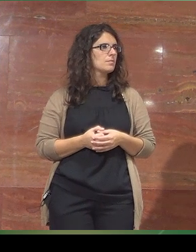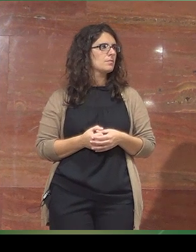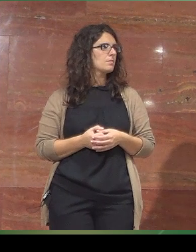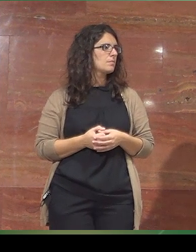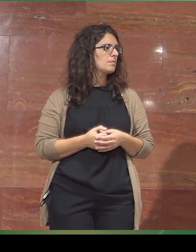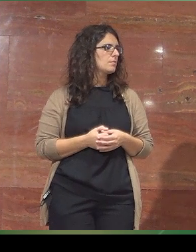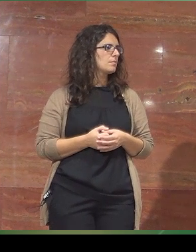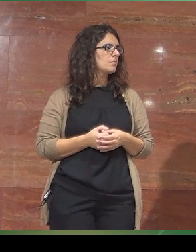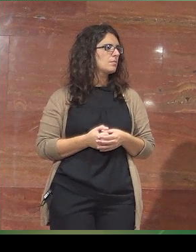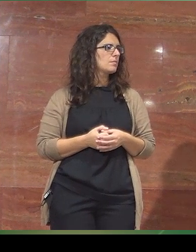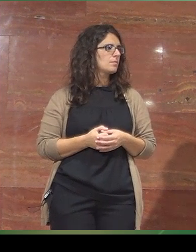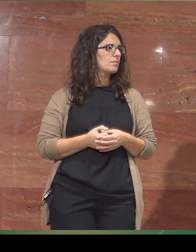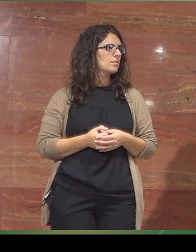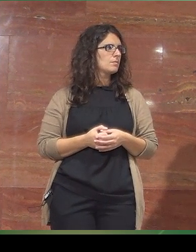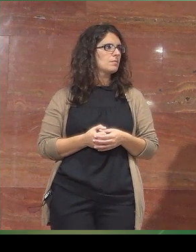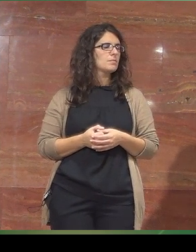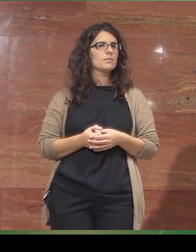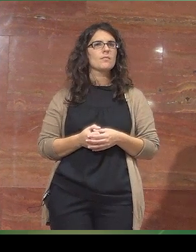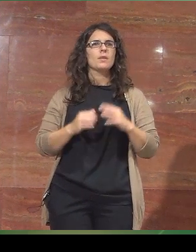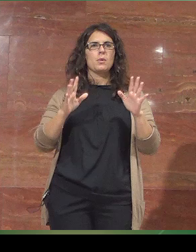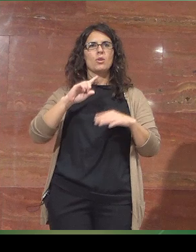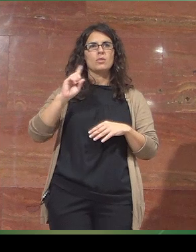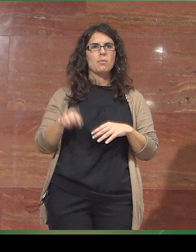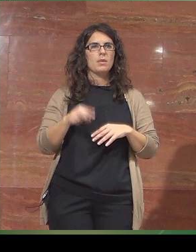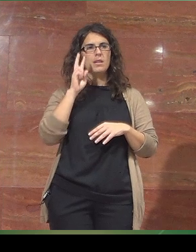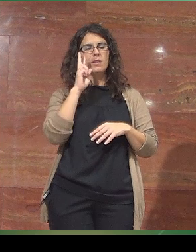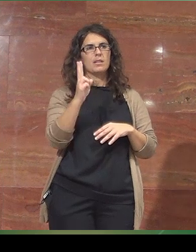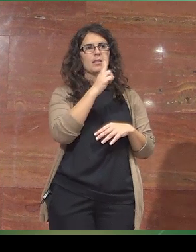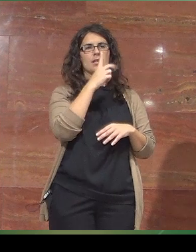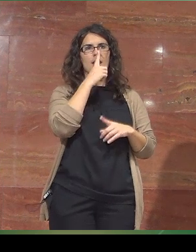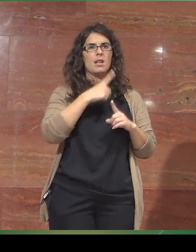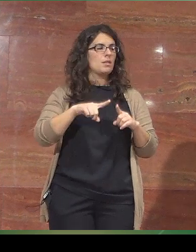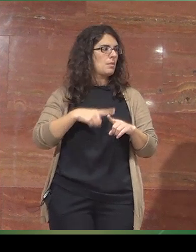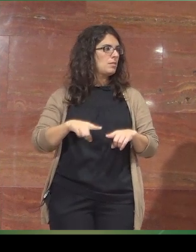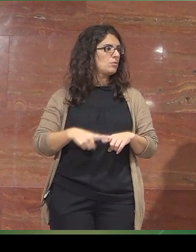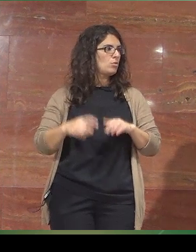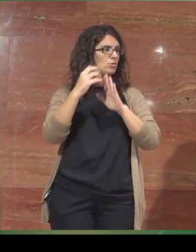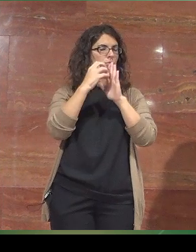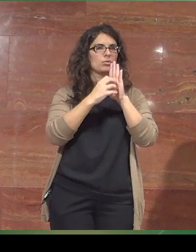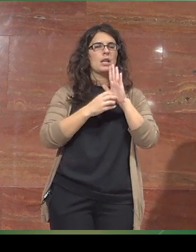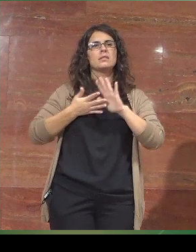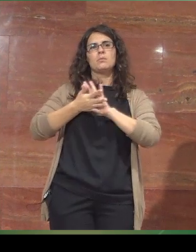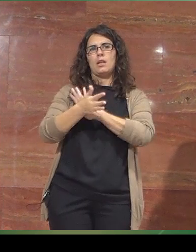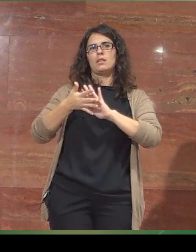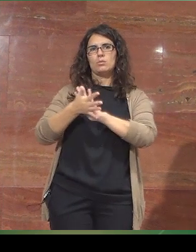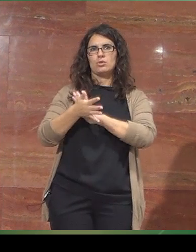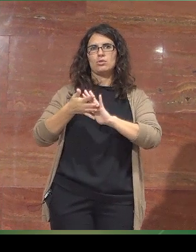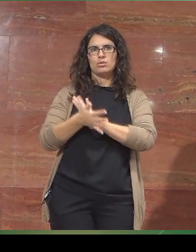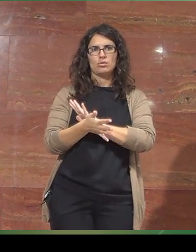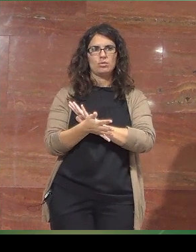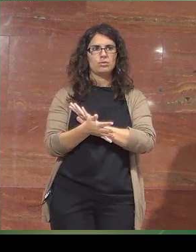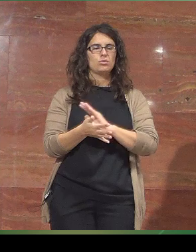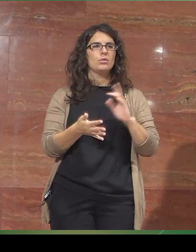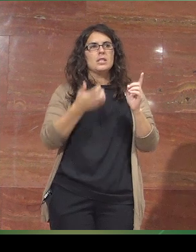elements when you need it really to bring it in explication. And what you cannot do with